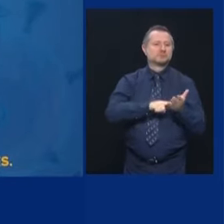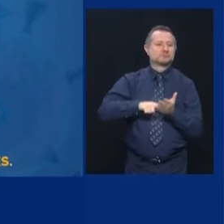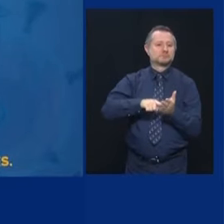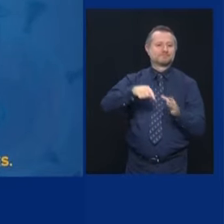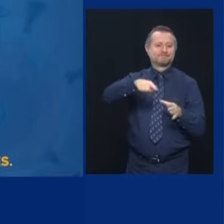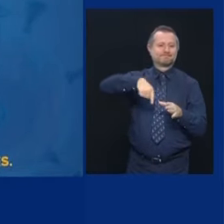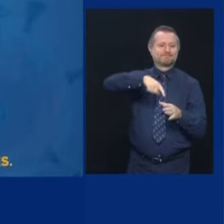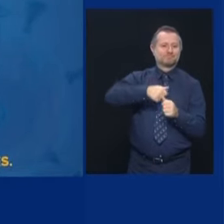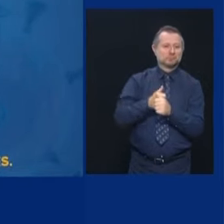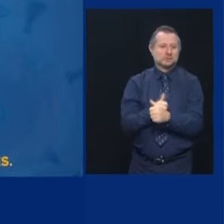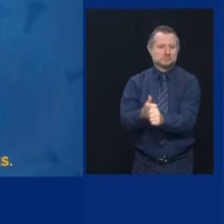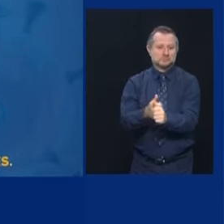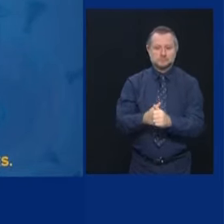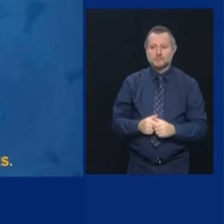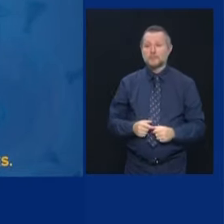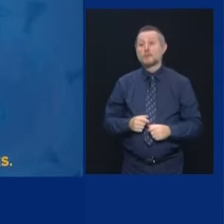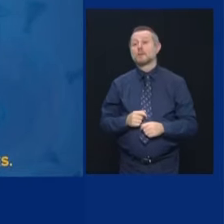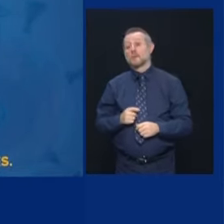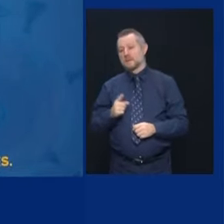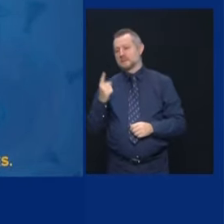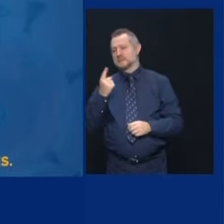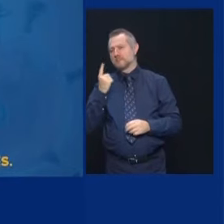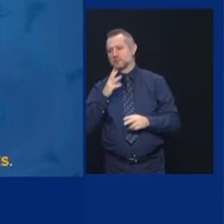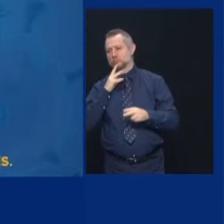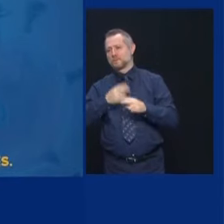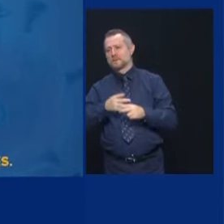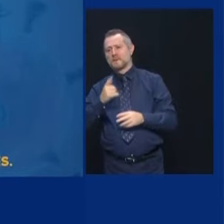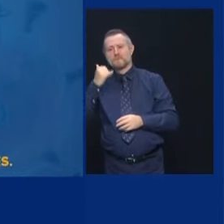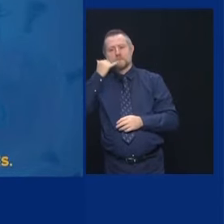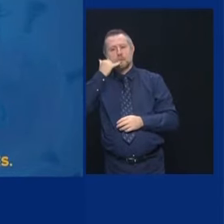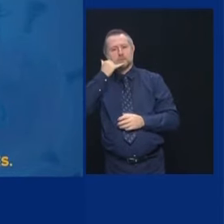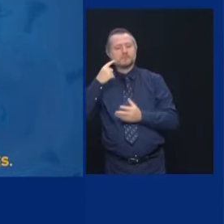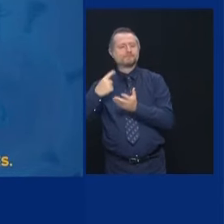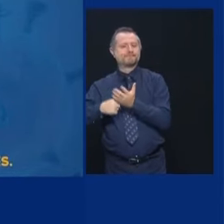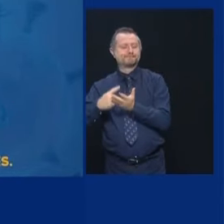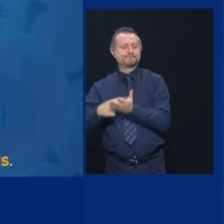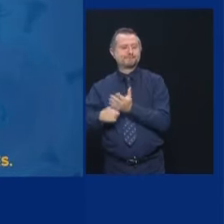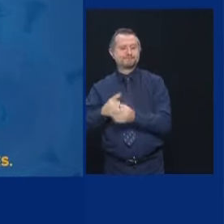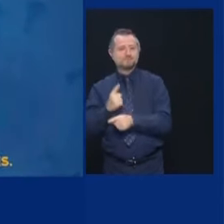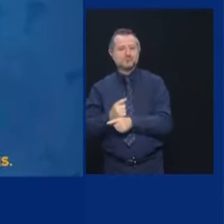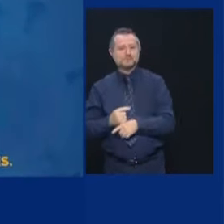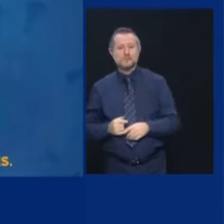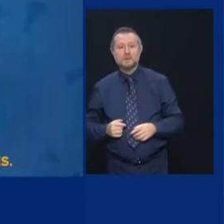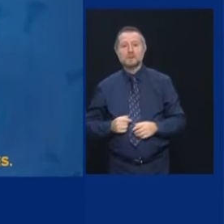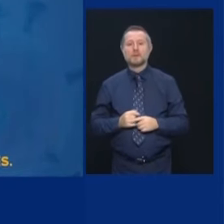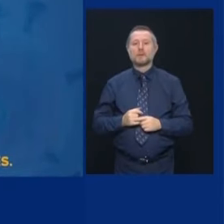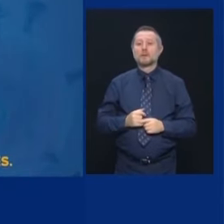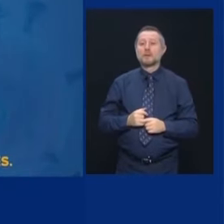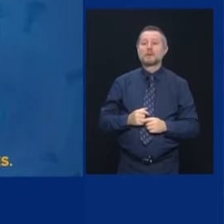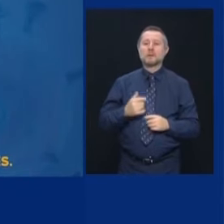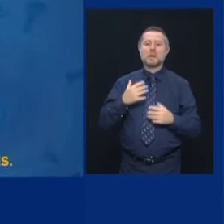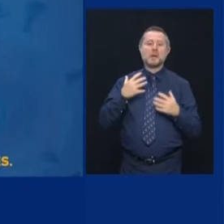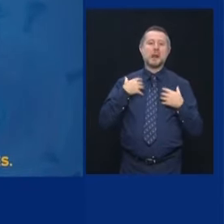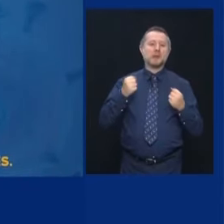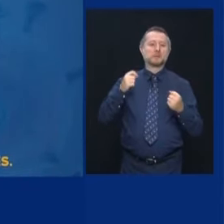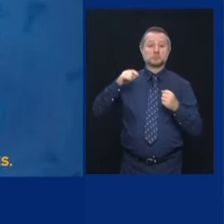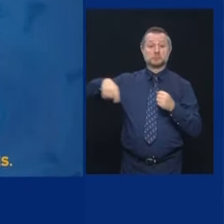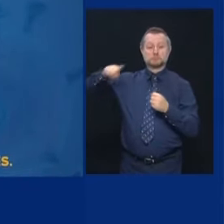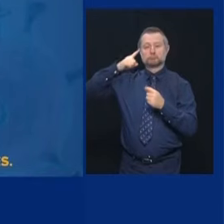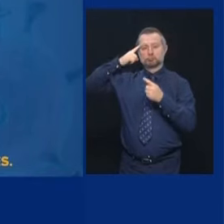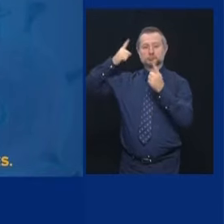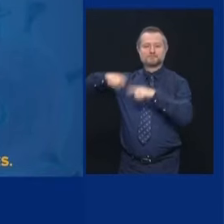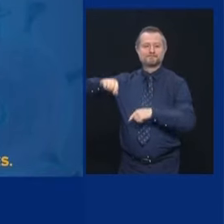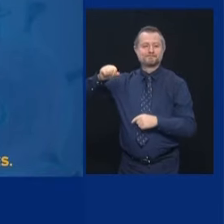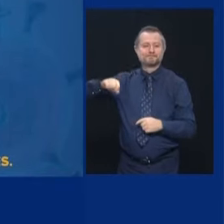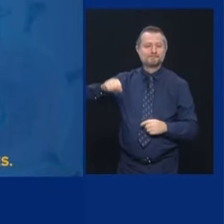the controller raised that point, and it's a good point. And the health officials agree. When we did